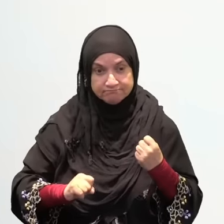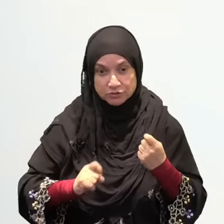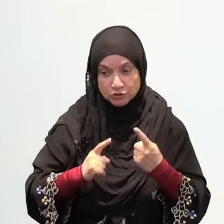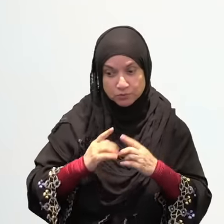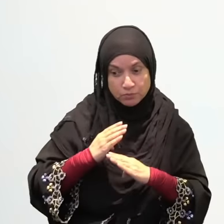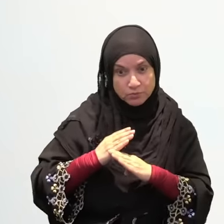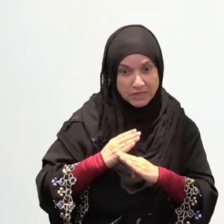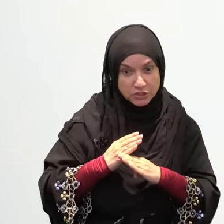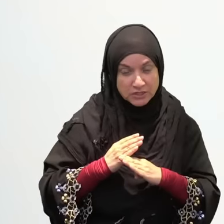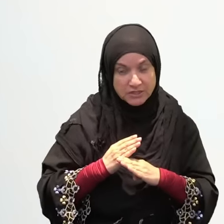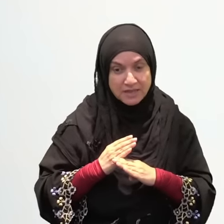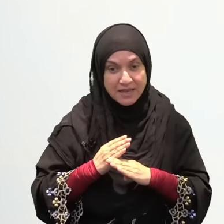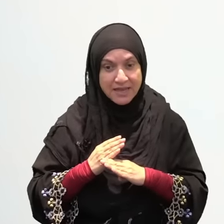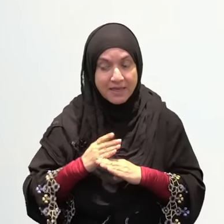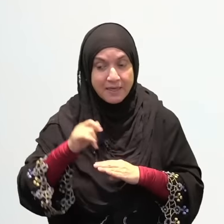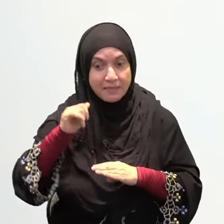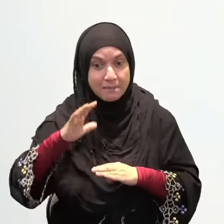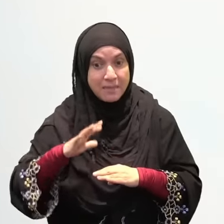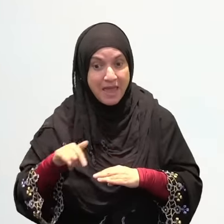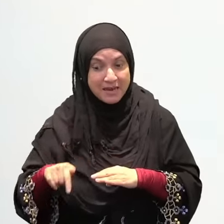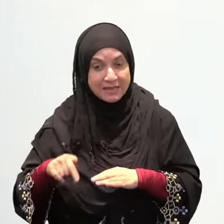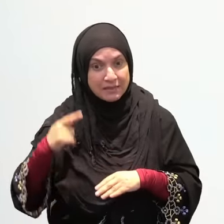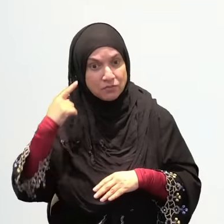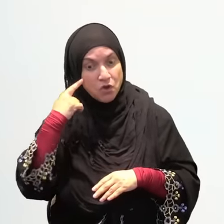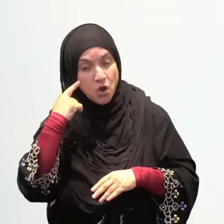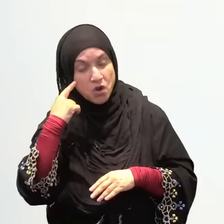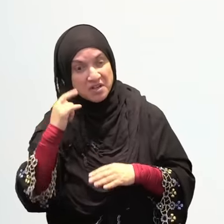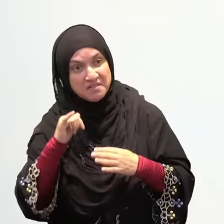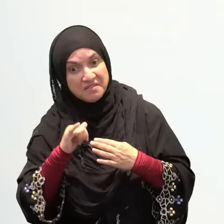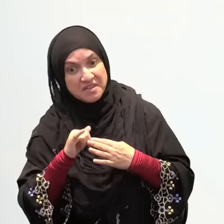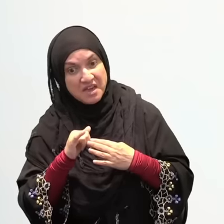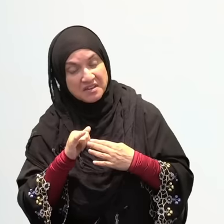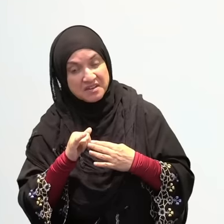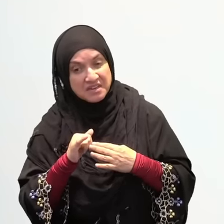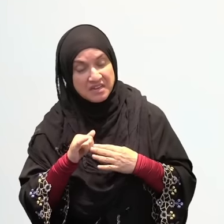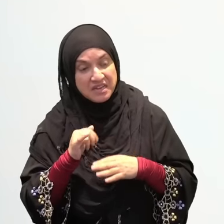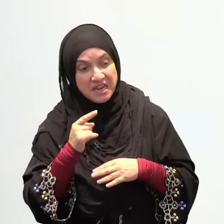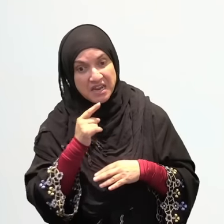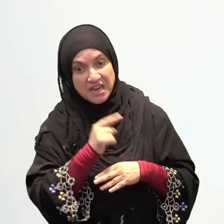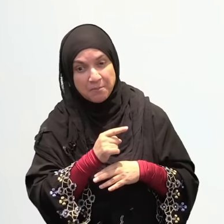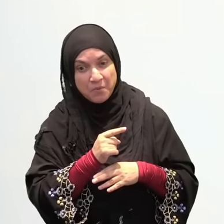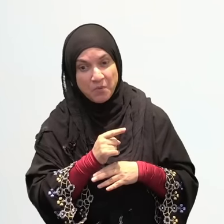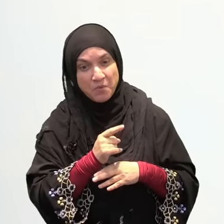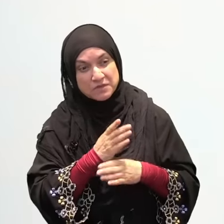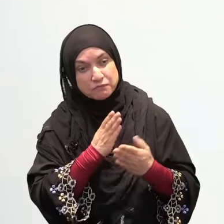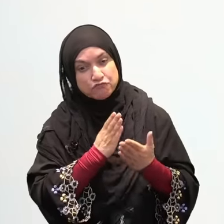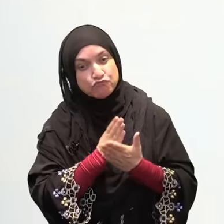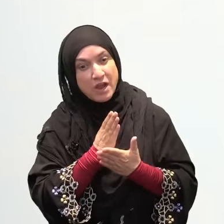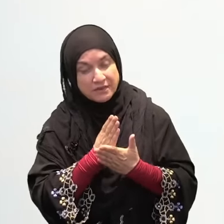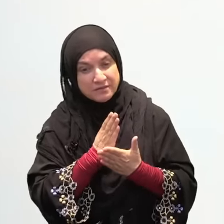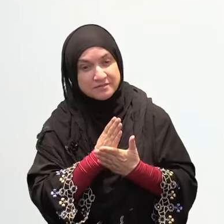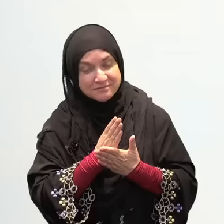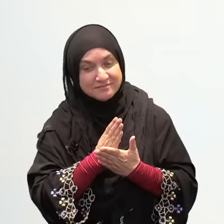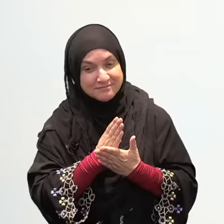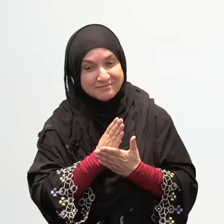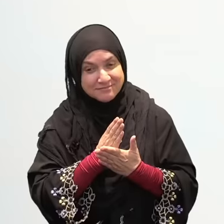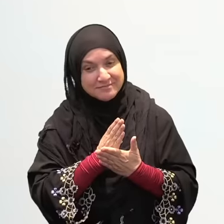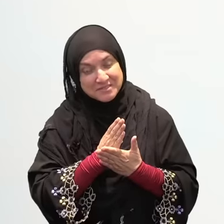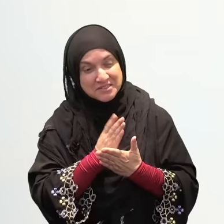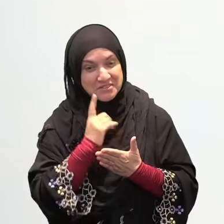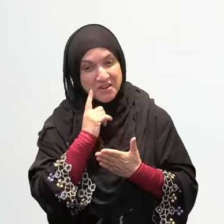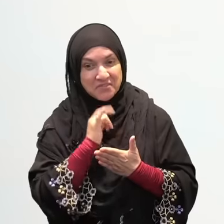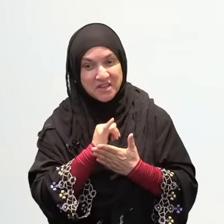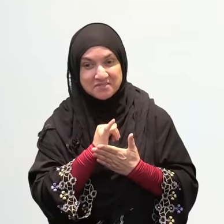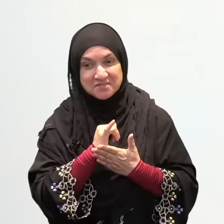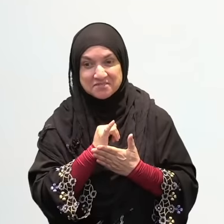righteous in going after Sayyidina Uthman radiallahu ta'ala anhu. And he didn't have the tarbiyah of Abu Bakr radiallahu anhu.